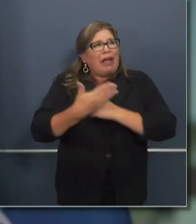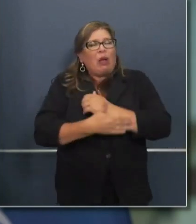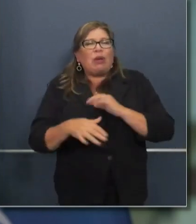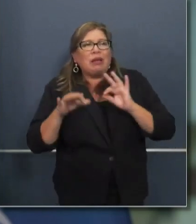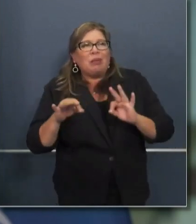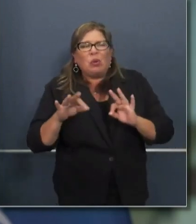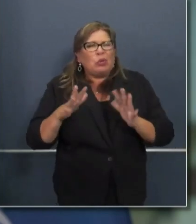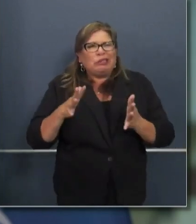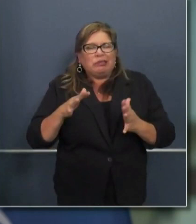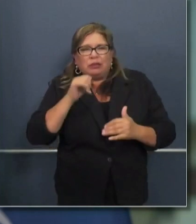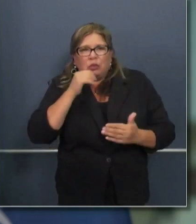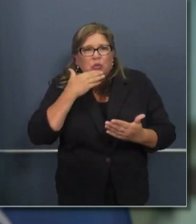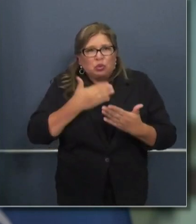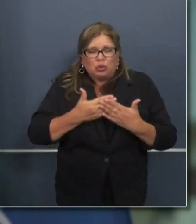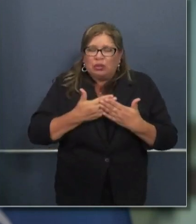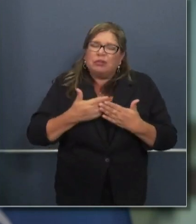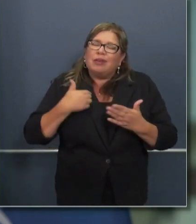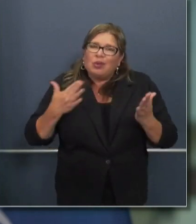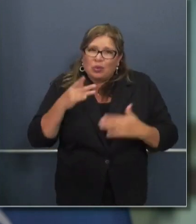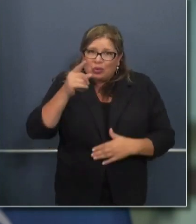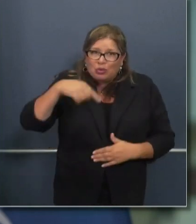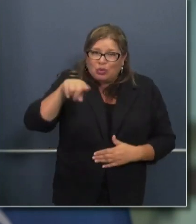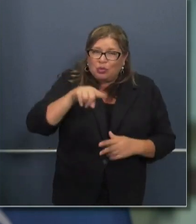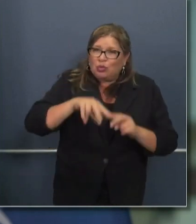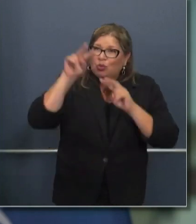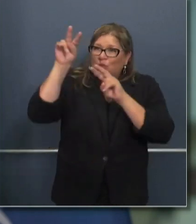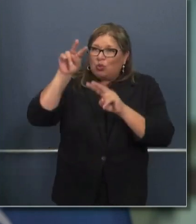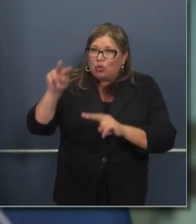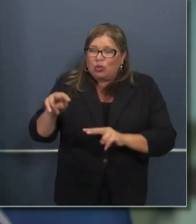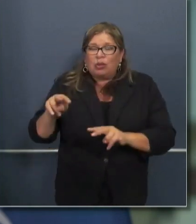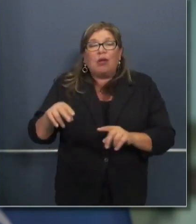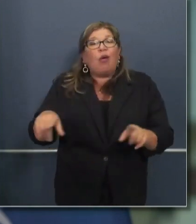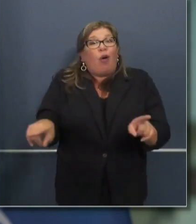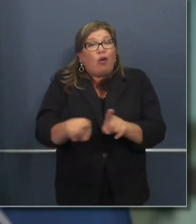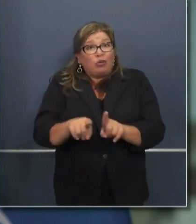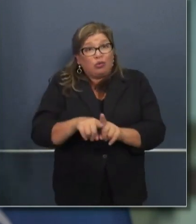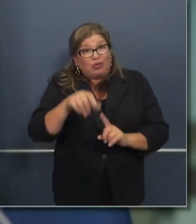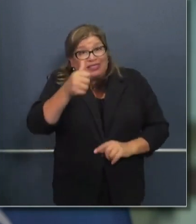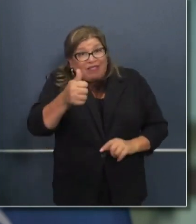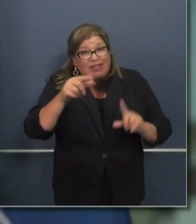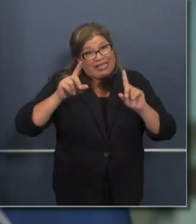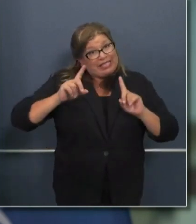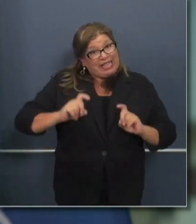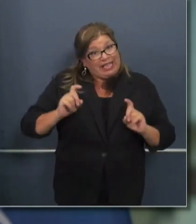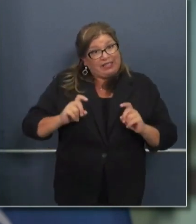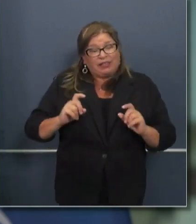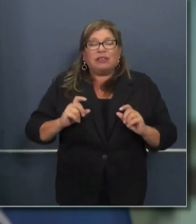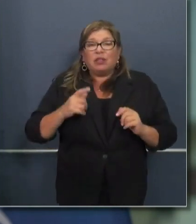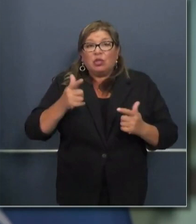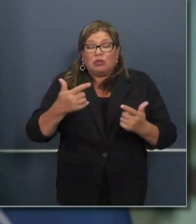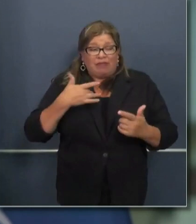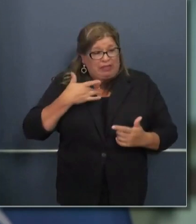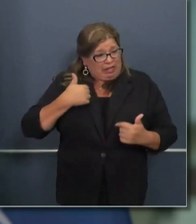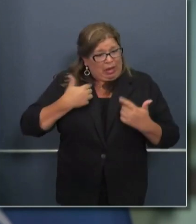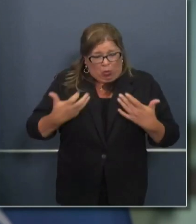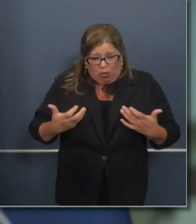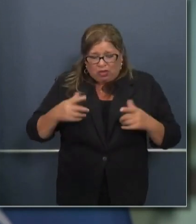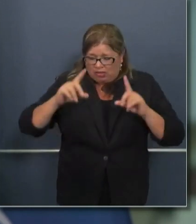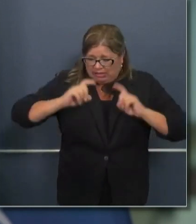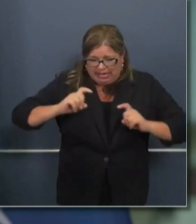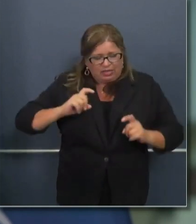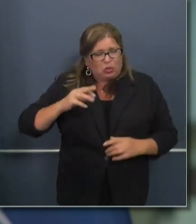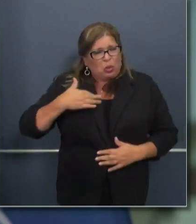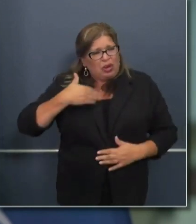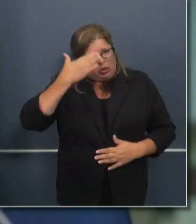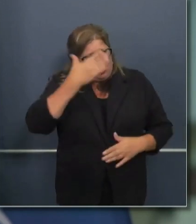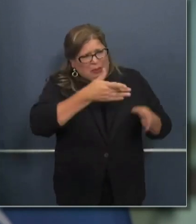And as always, we encourage you to go to the testing site on covid19.ca.gov. If you feel you need to be tested or you